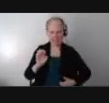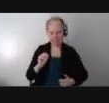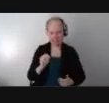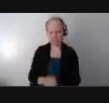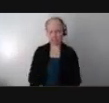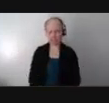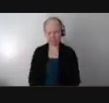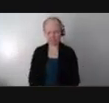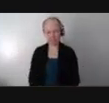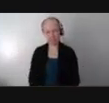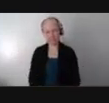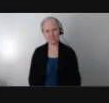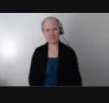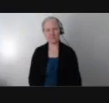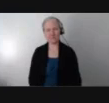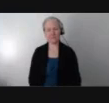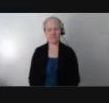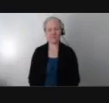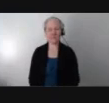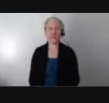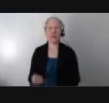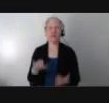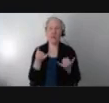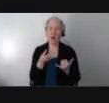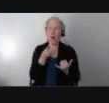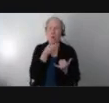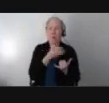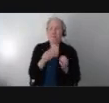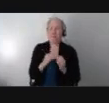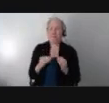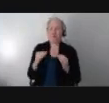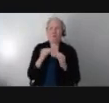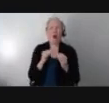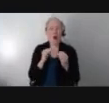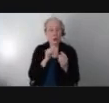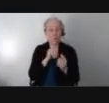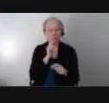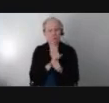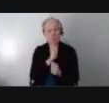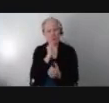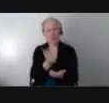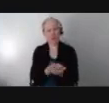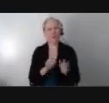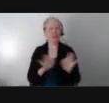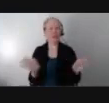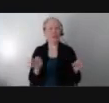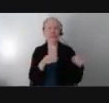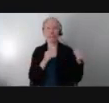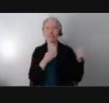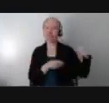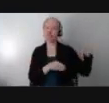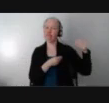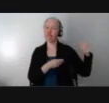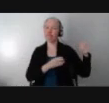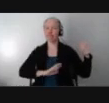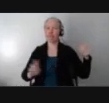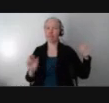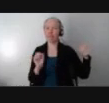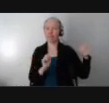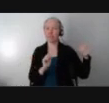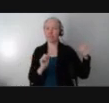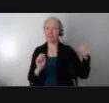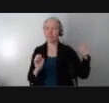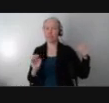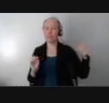the percentages, especially of women that are graduating with STEM degrees. I thought that I would just give some